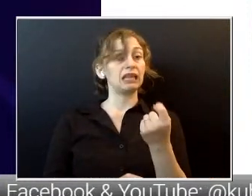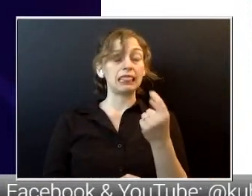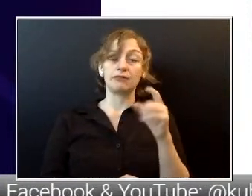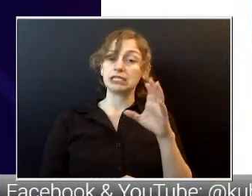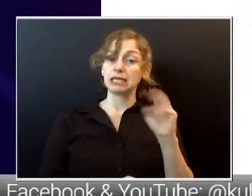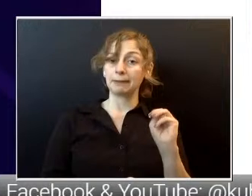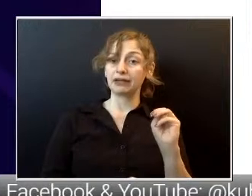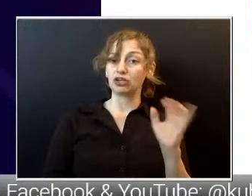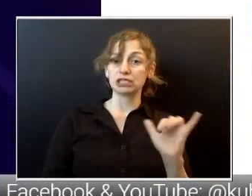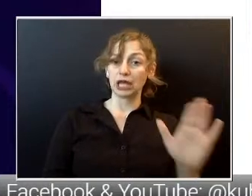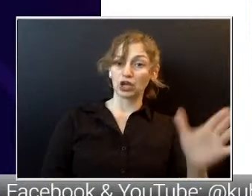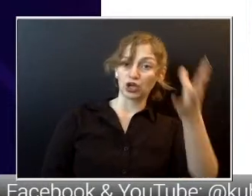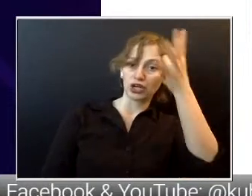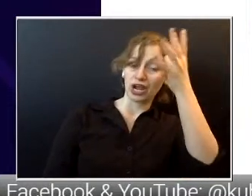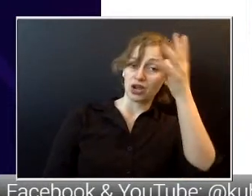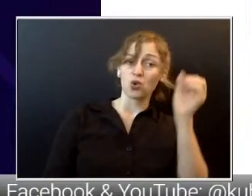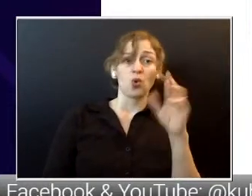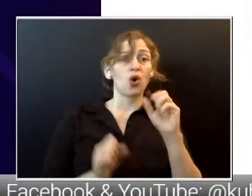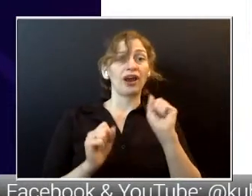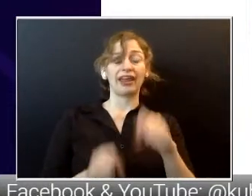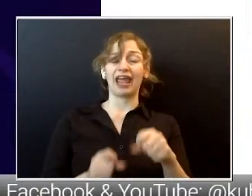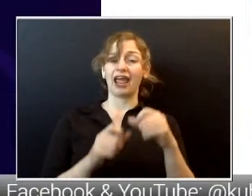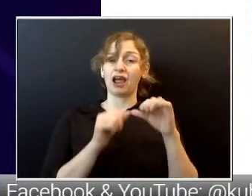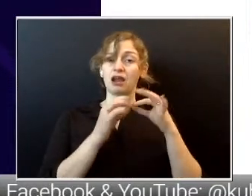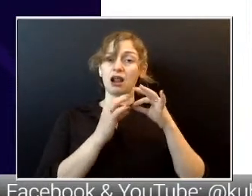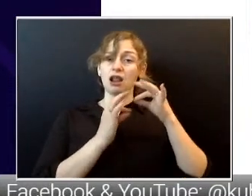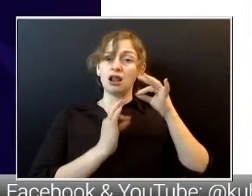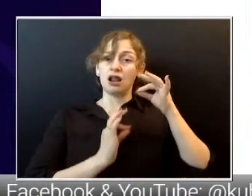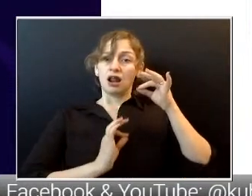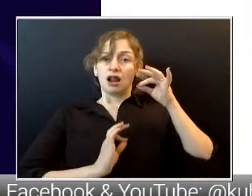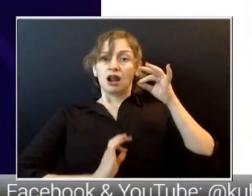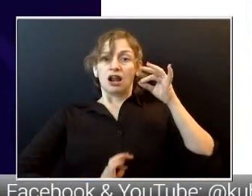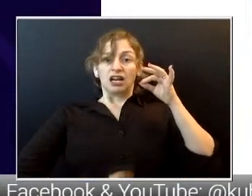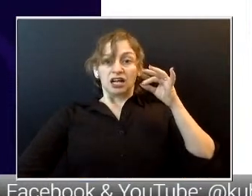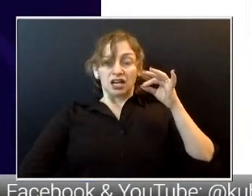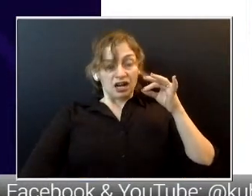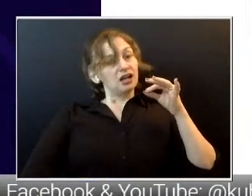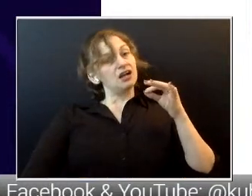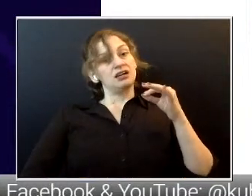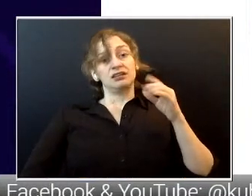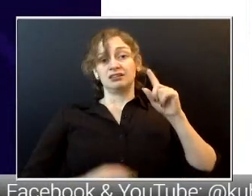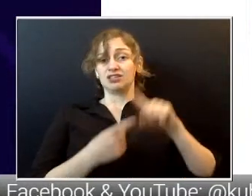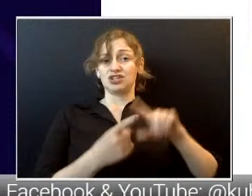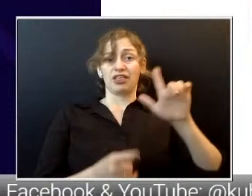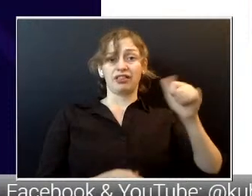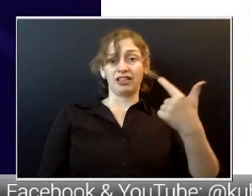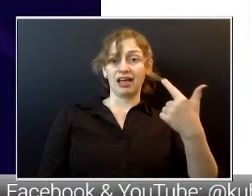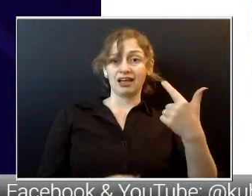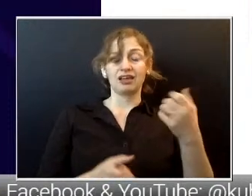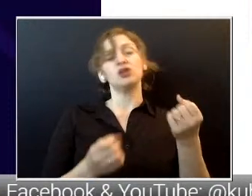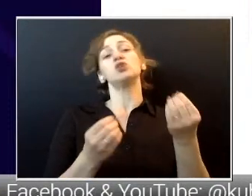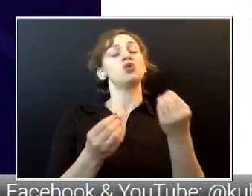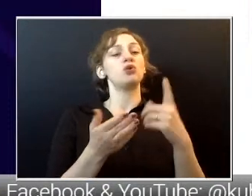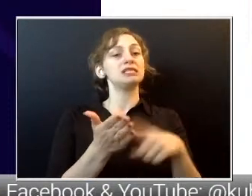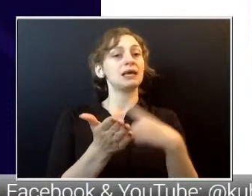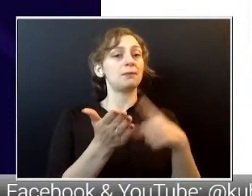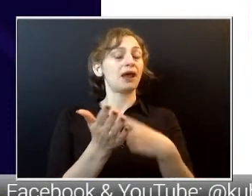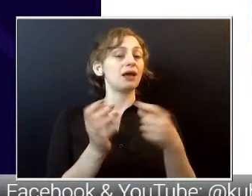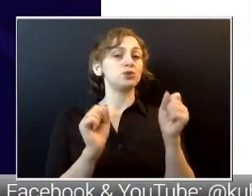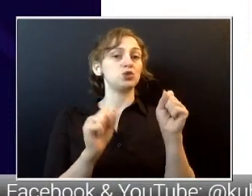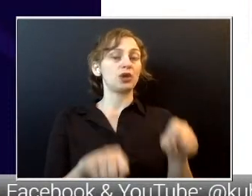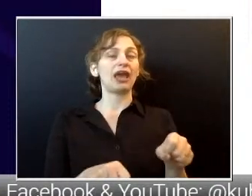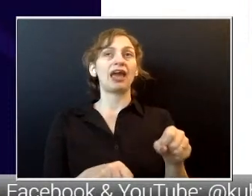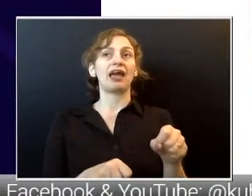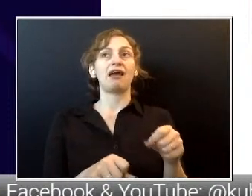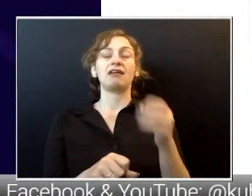the legs. So sometimes people can present with this with a cold leg, where they have pain and their leg is cold. How